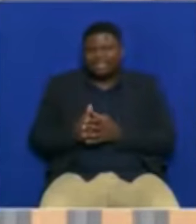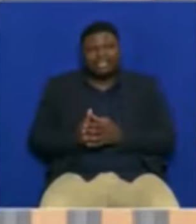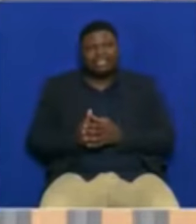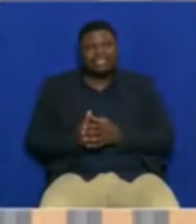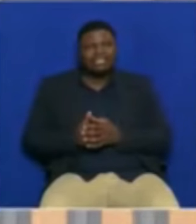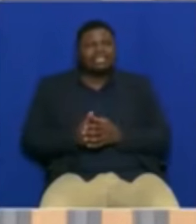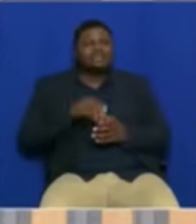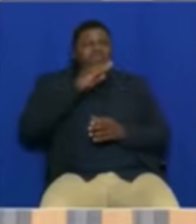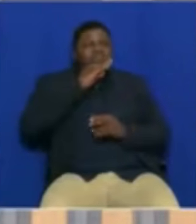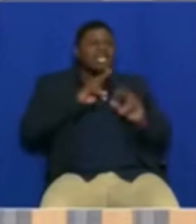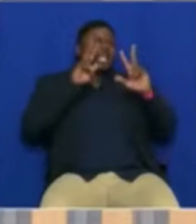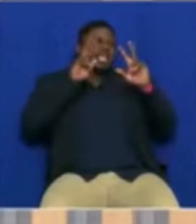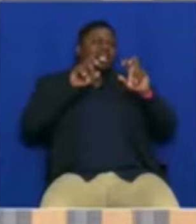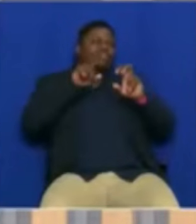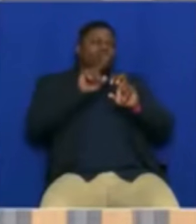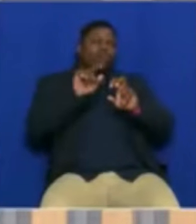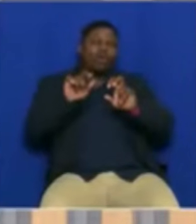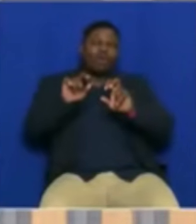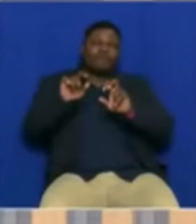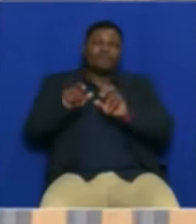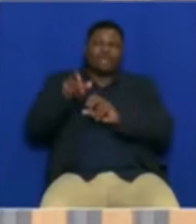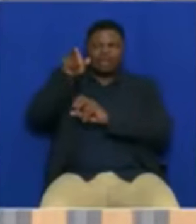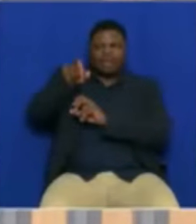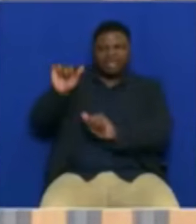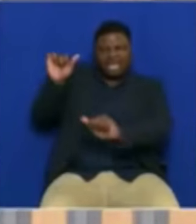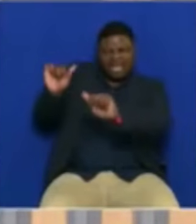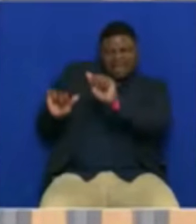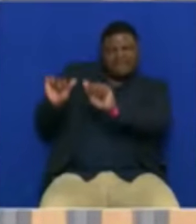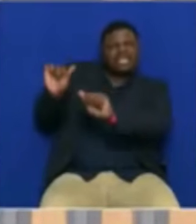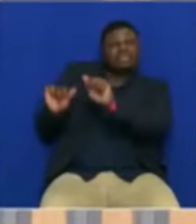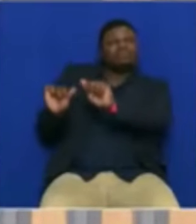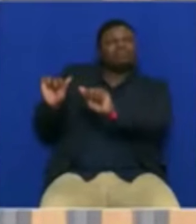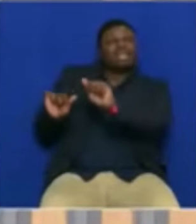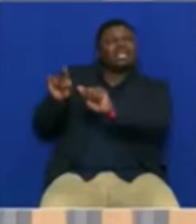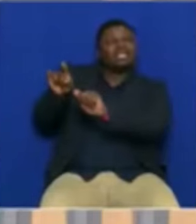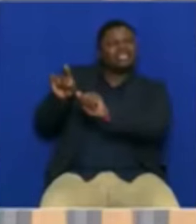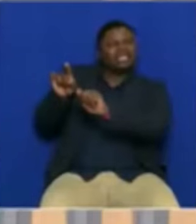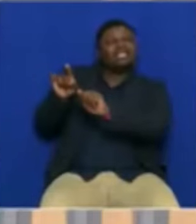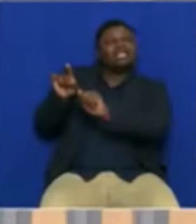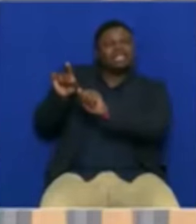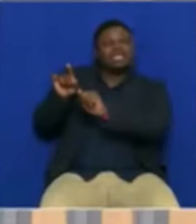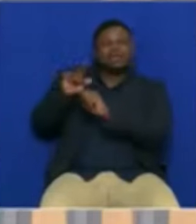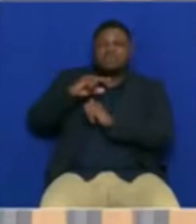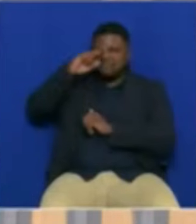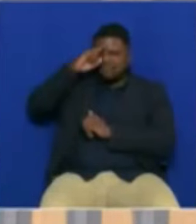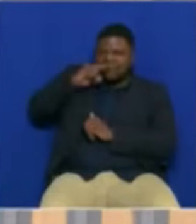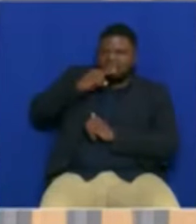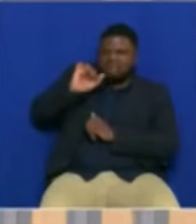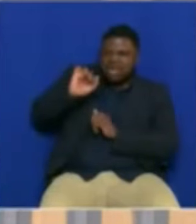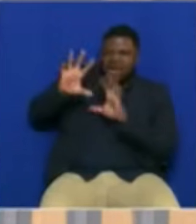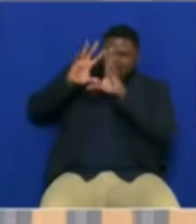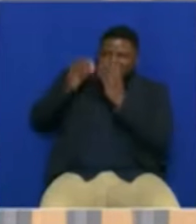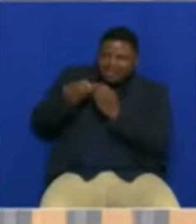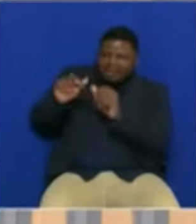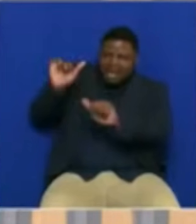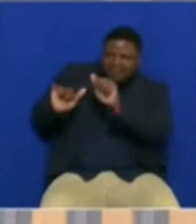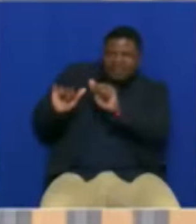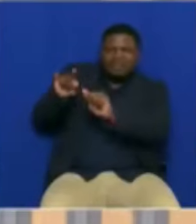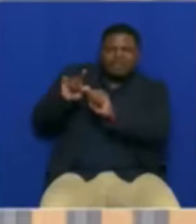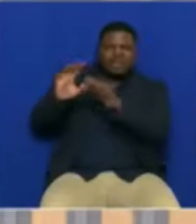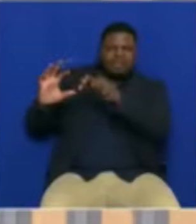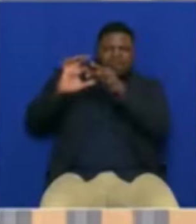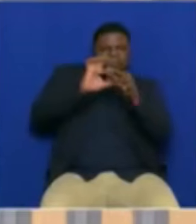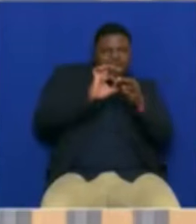and the allegedly improper appointment of Ms. Mokwele. Where's the similarity? Let me take you to another example,